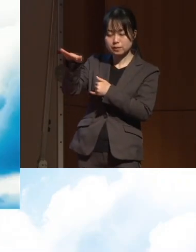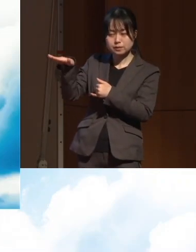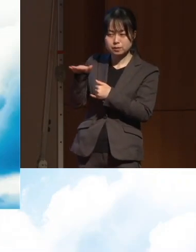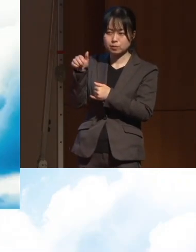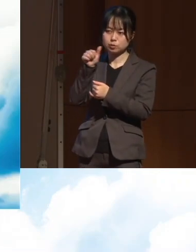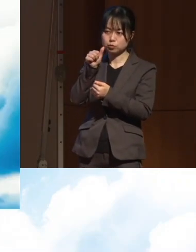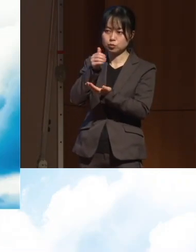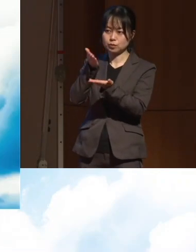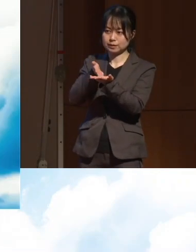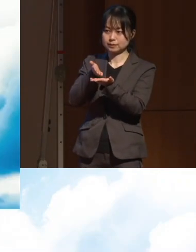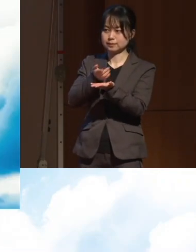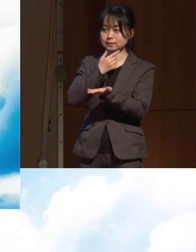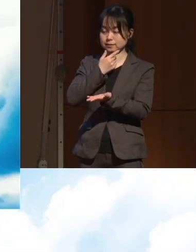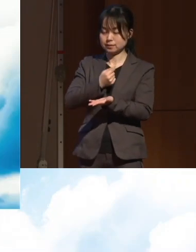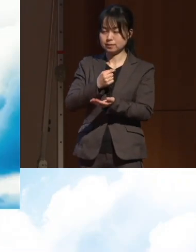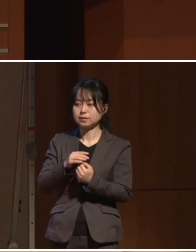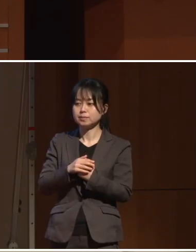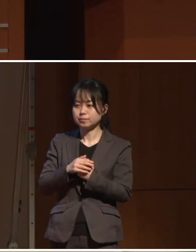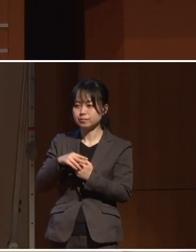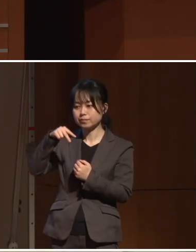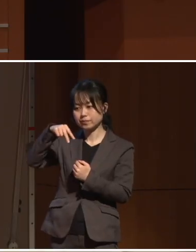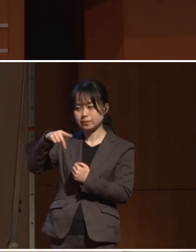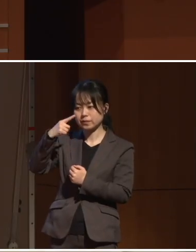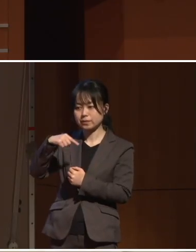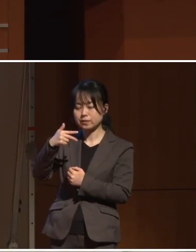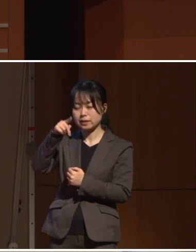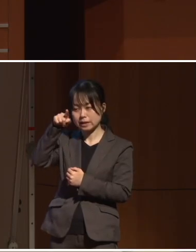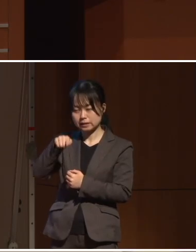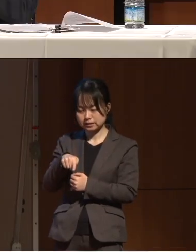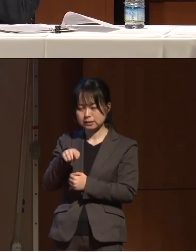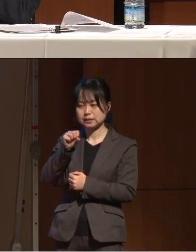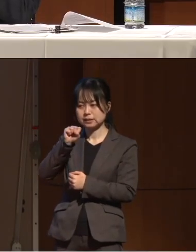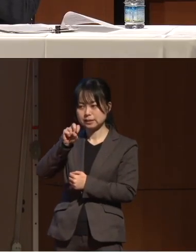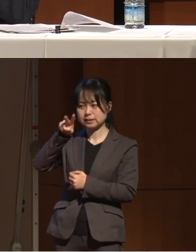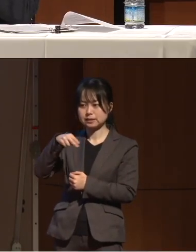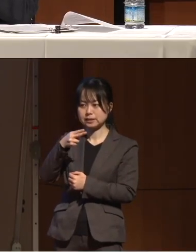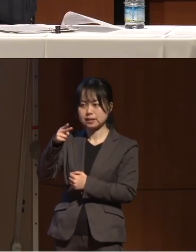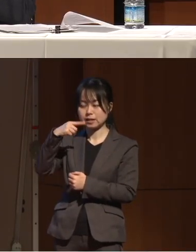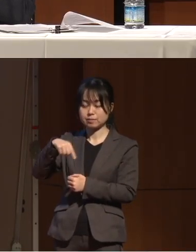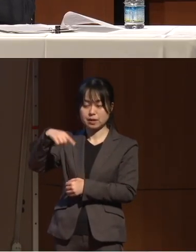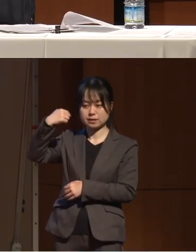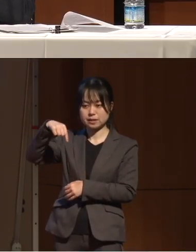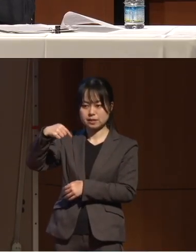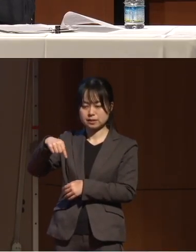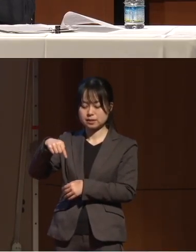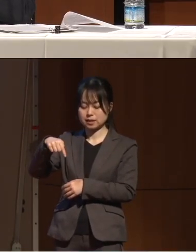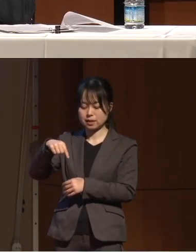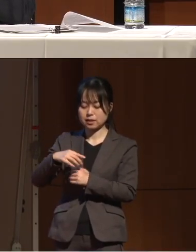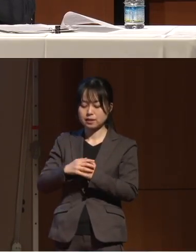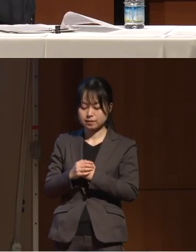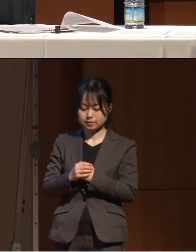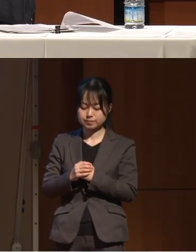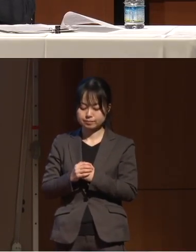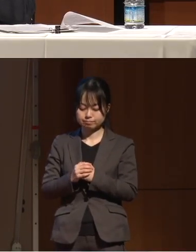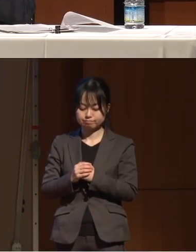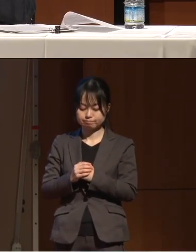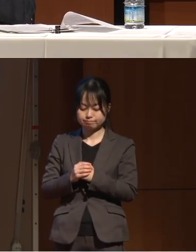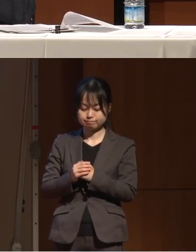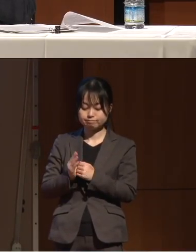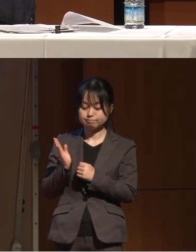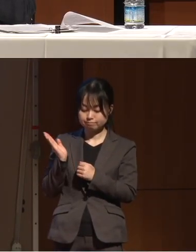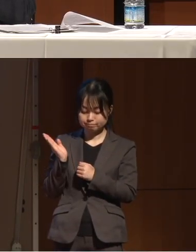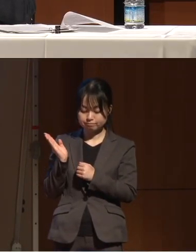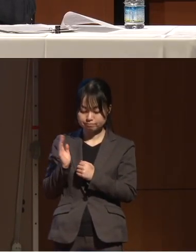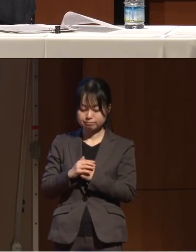Dr. Nancy Sullivan just lied to me. She is a professor at